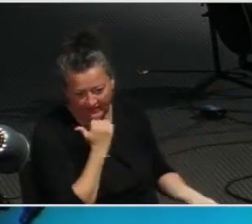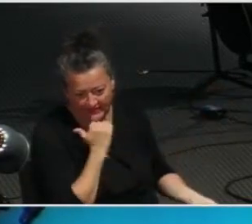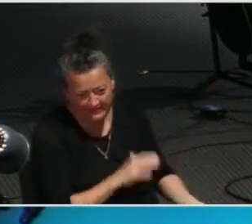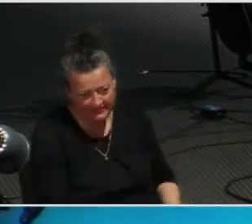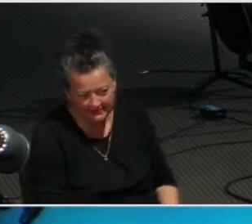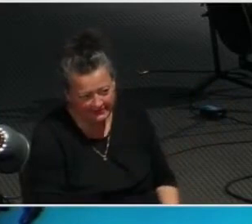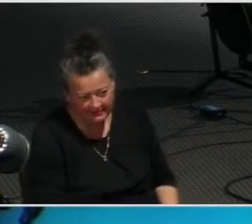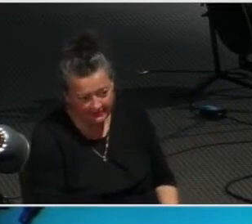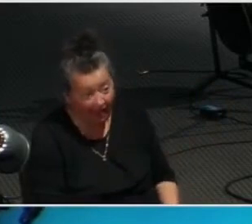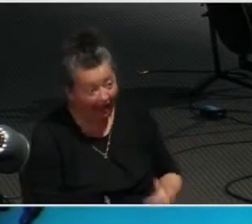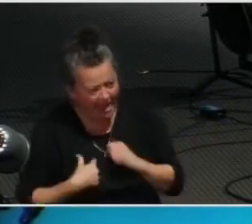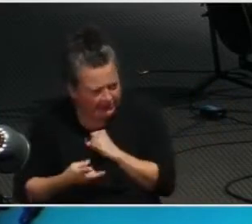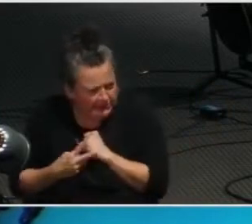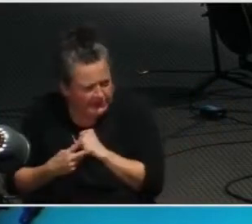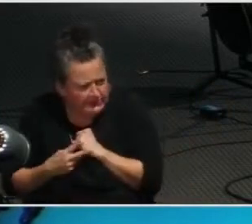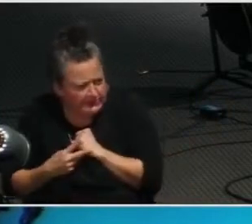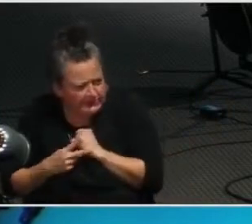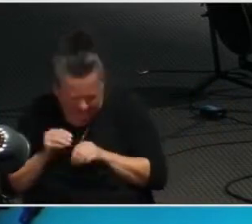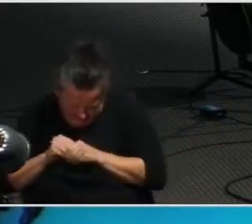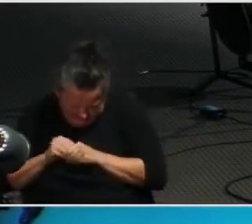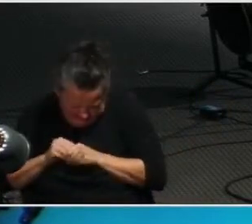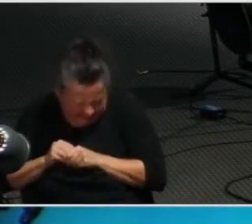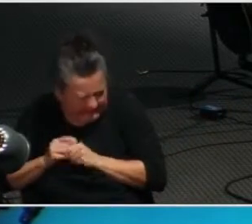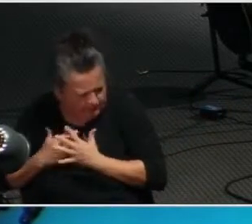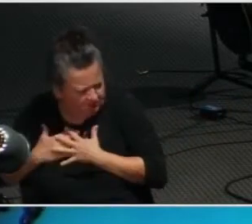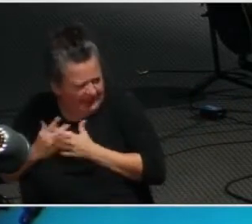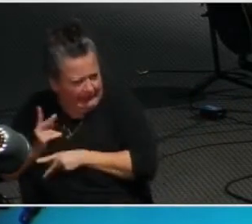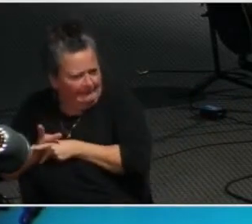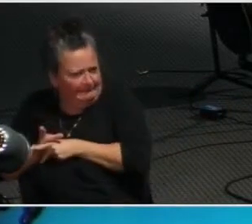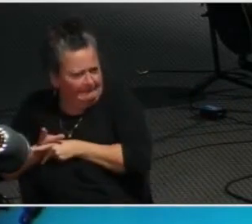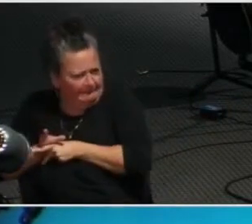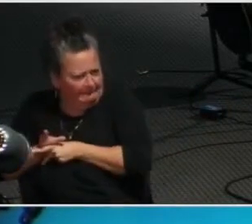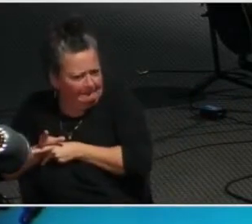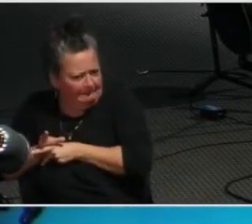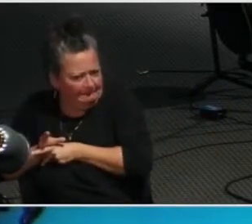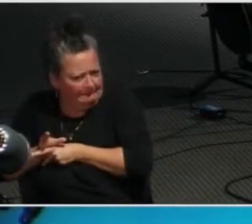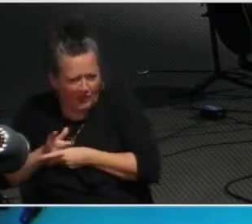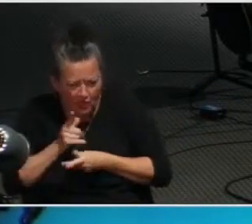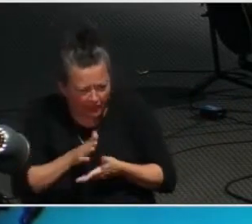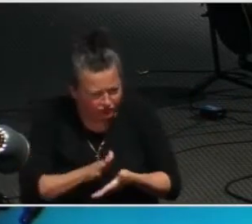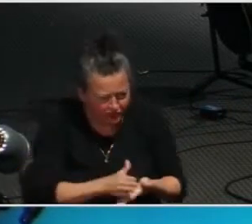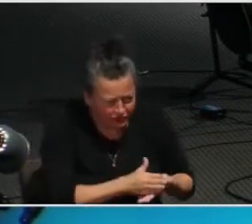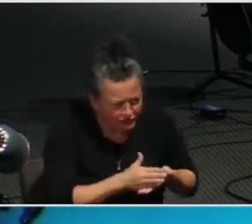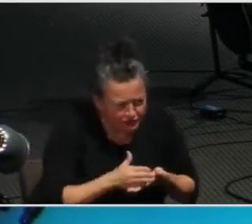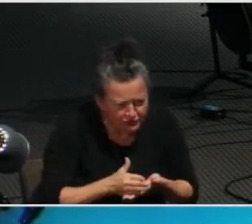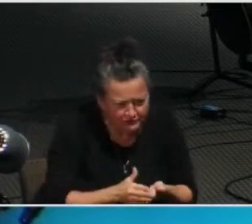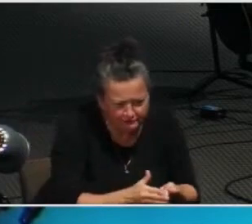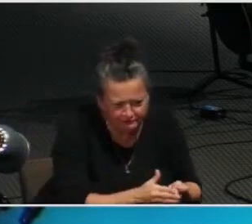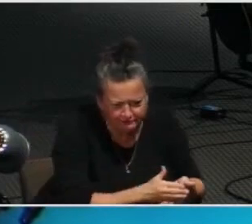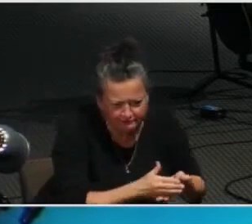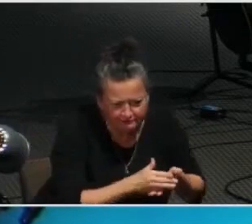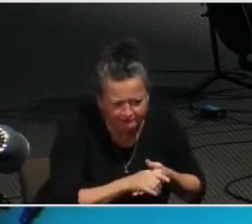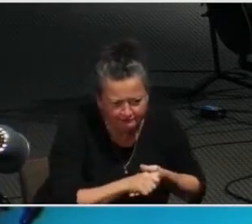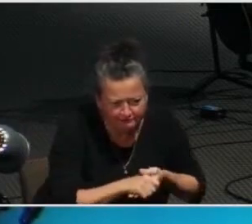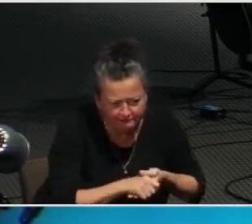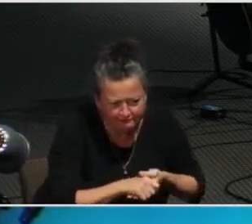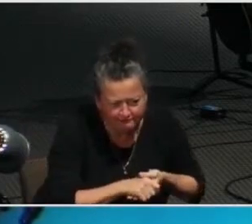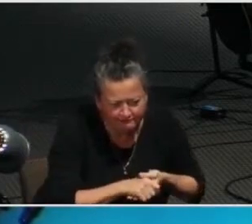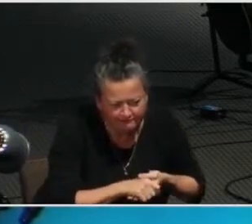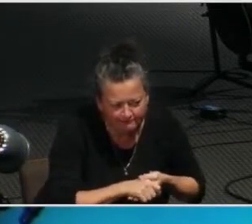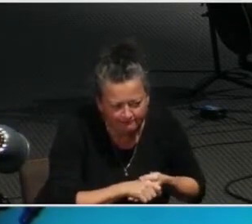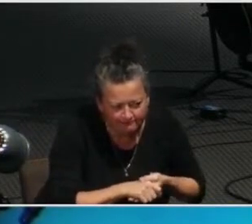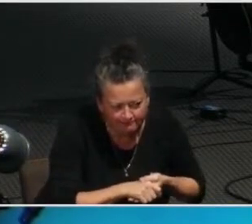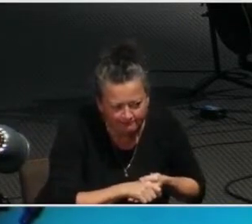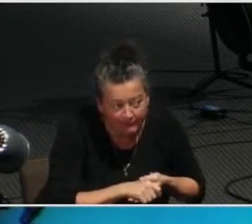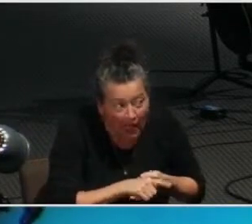for ourselves? Do we have much more wealth than we need, yet we just hoard it to ensure we're okay